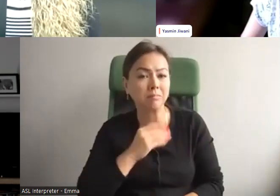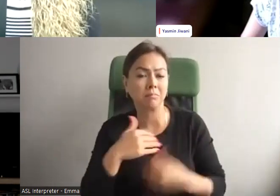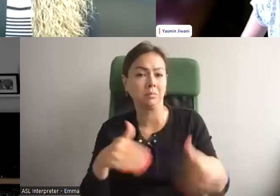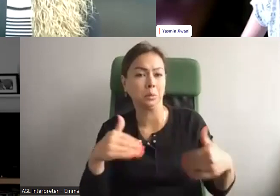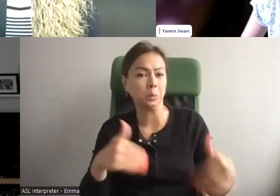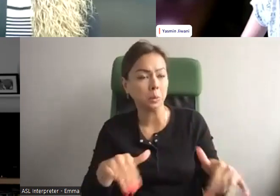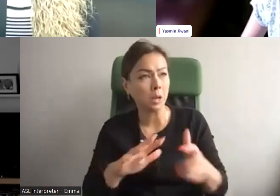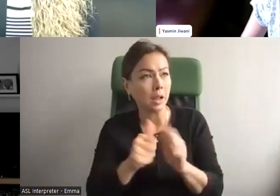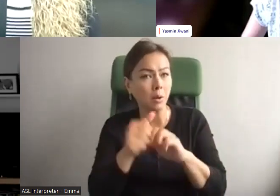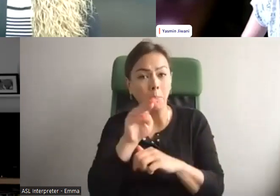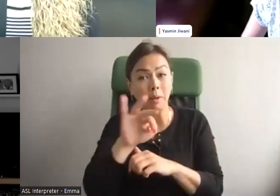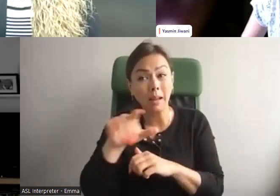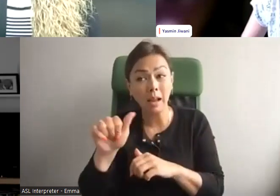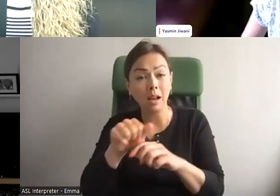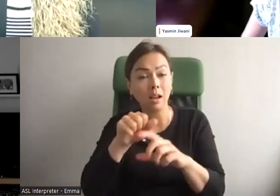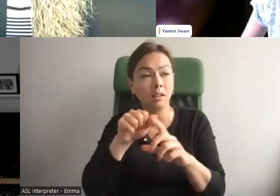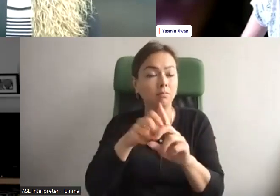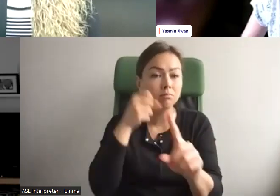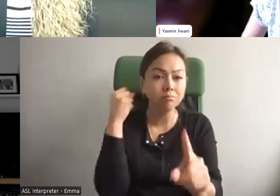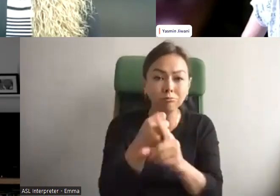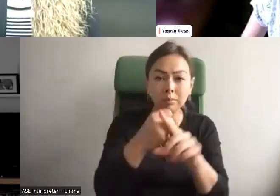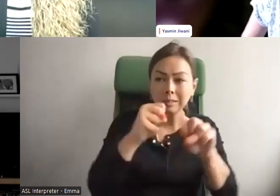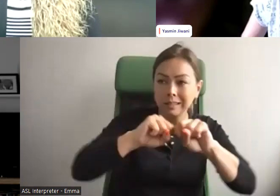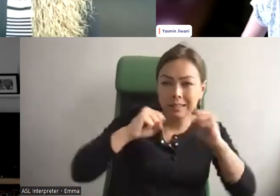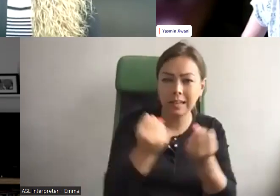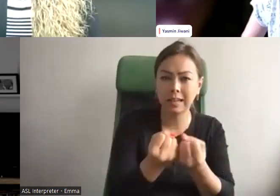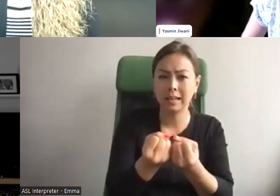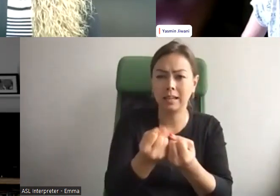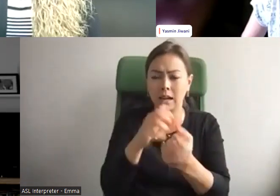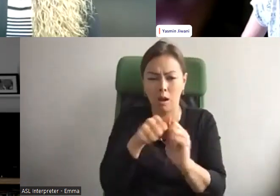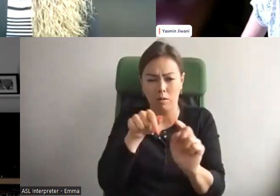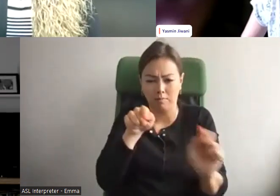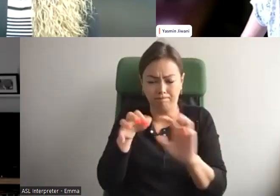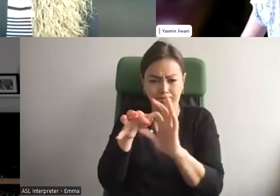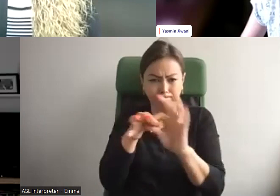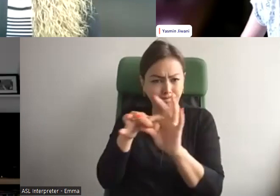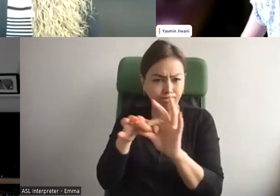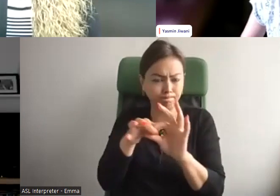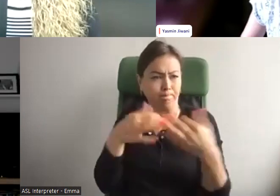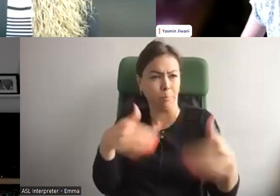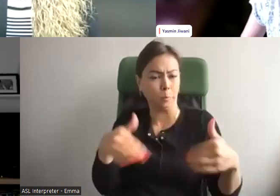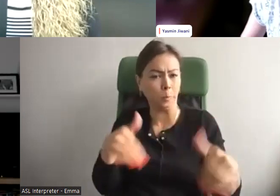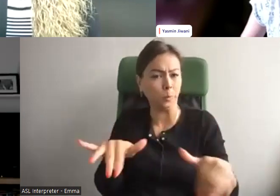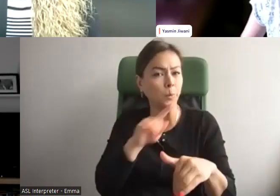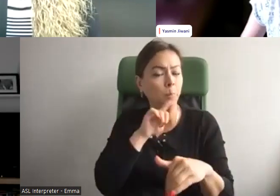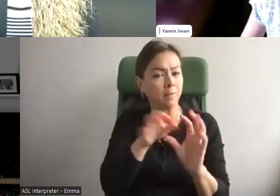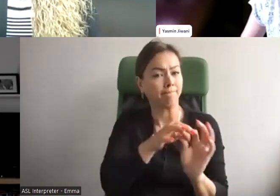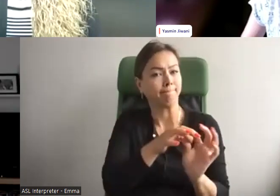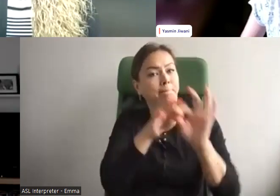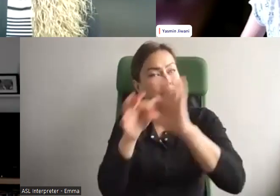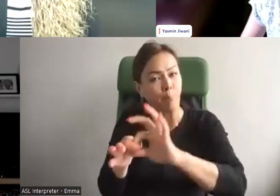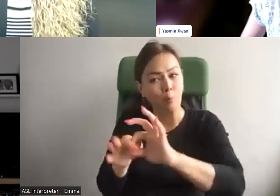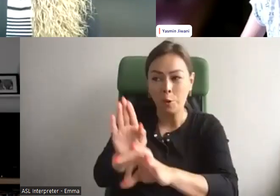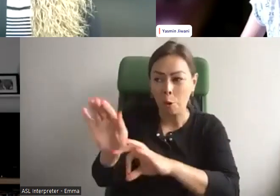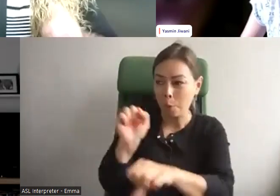impact societal perceptions and the relationship between that. And I think that leads very well into your work, Yasmin. I